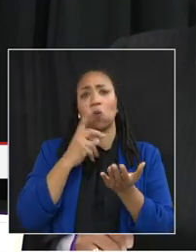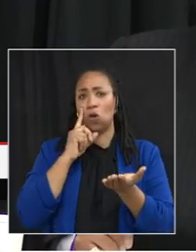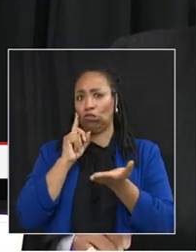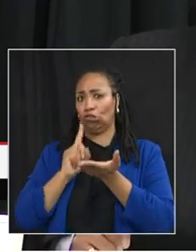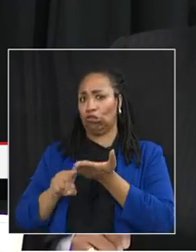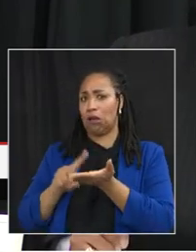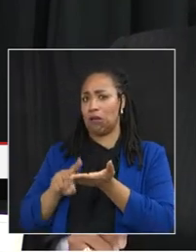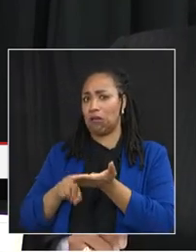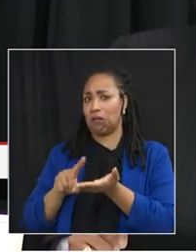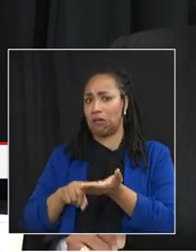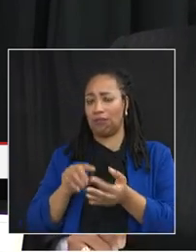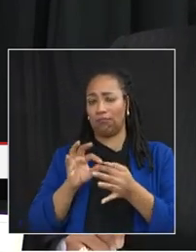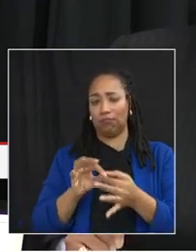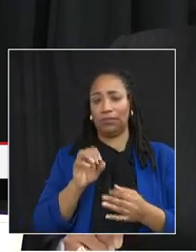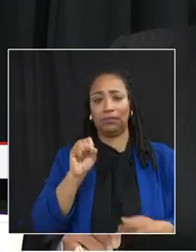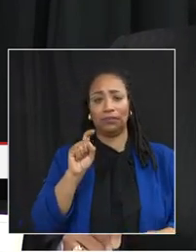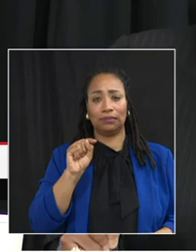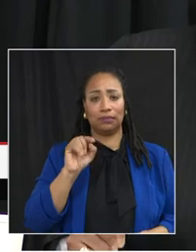Next, right here.